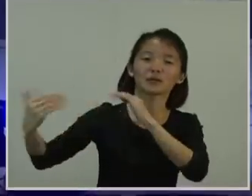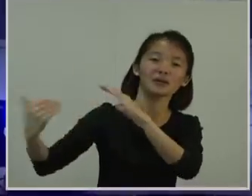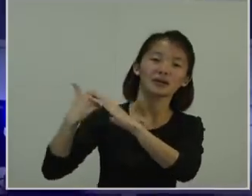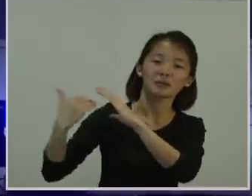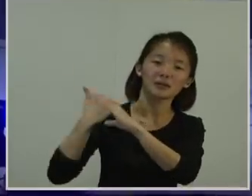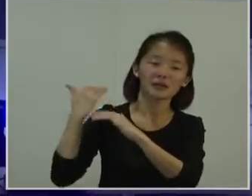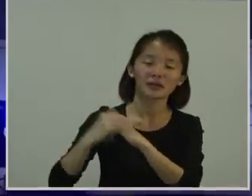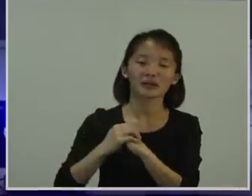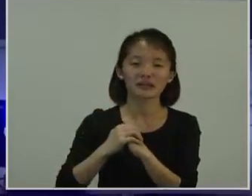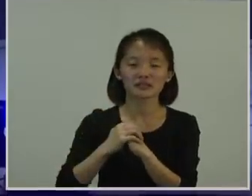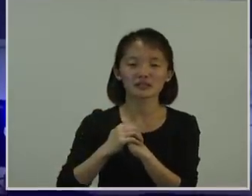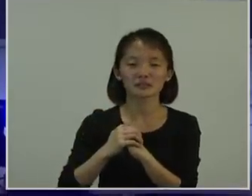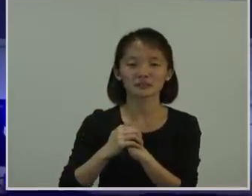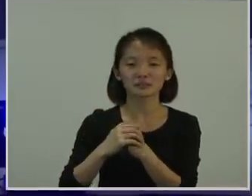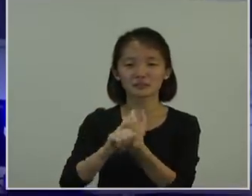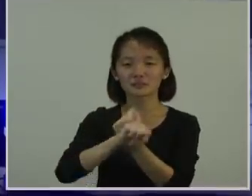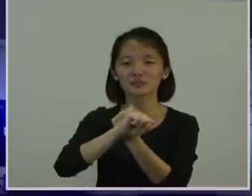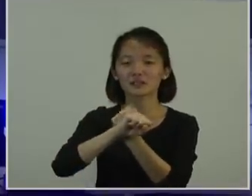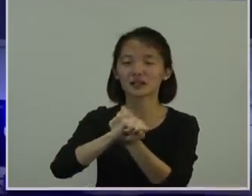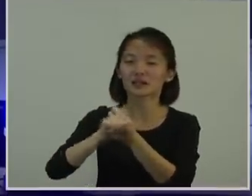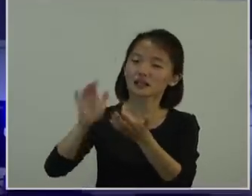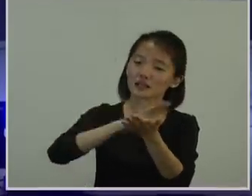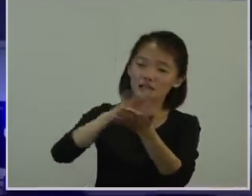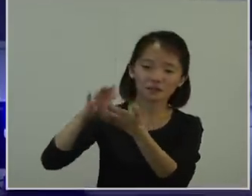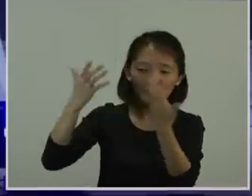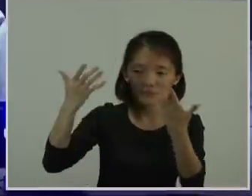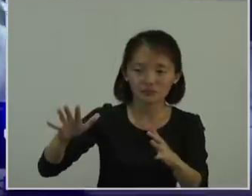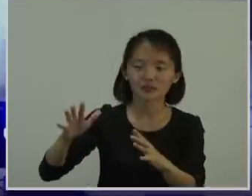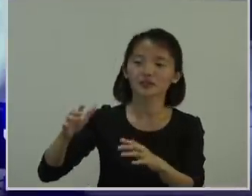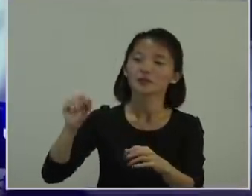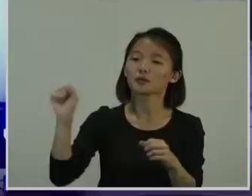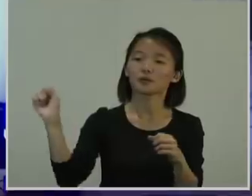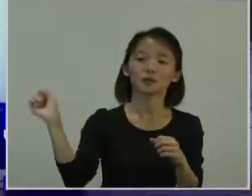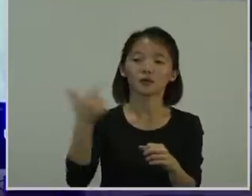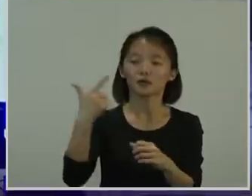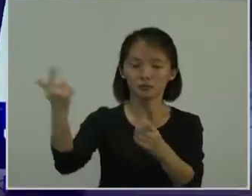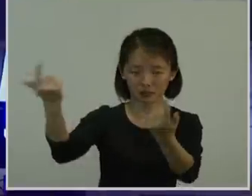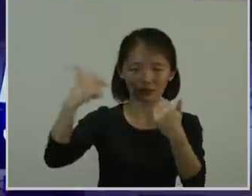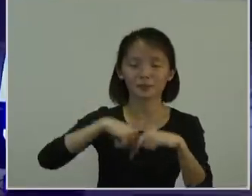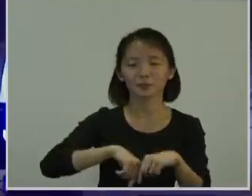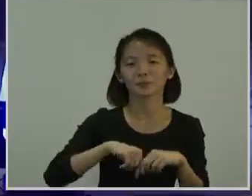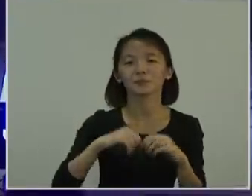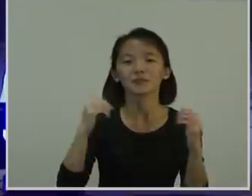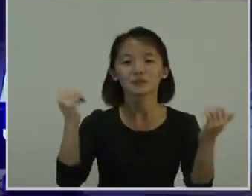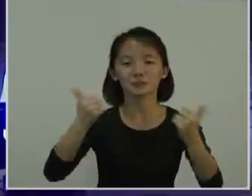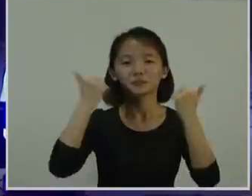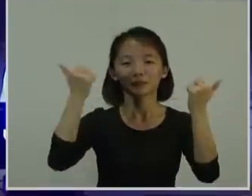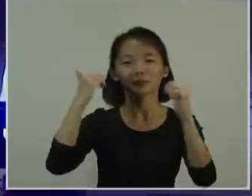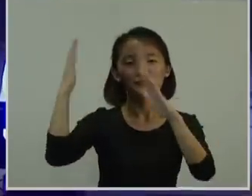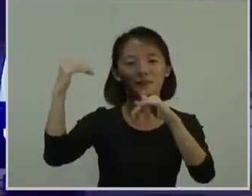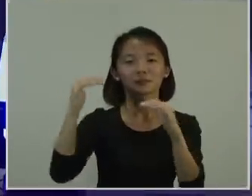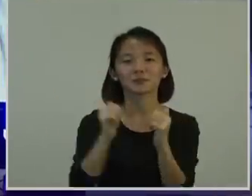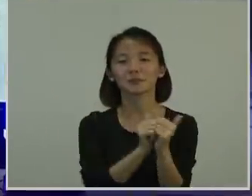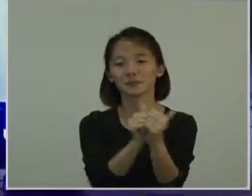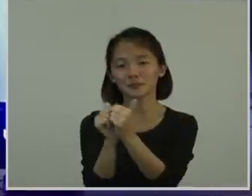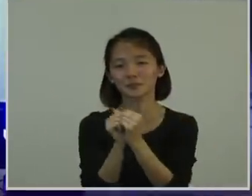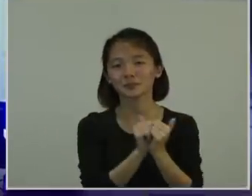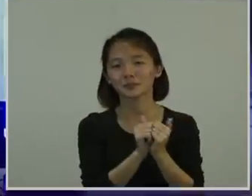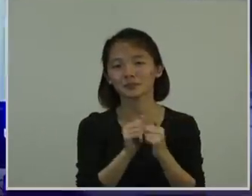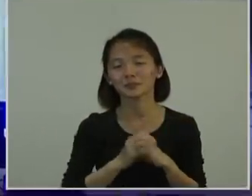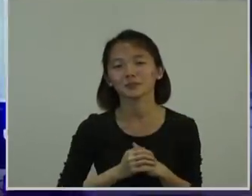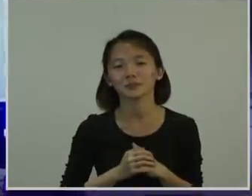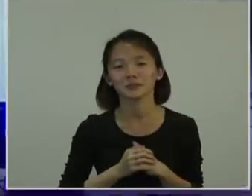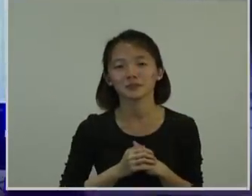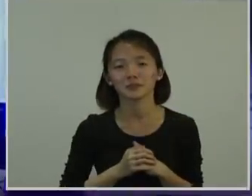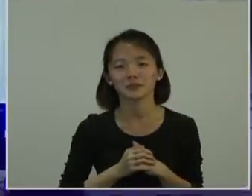is cleared, all of them will be here to celebrate the celebration of hope with us tonight. Belinda, can we do